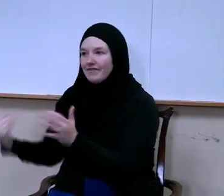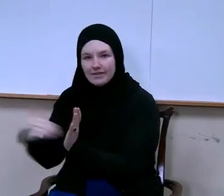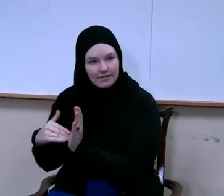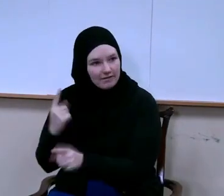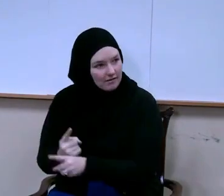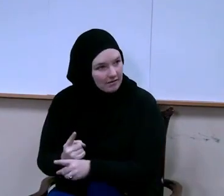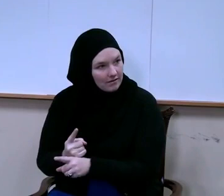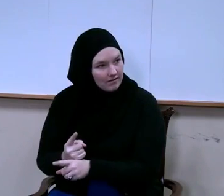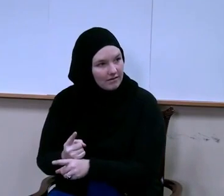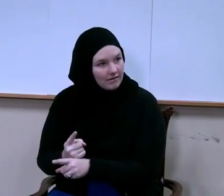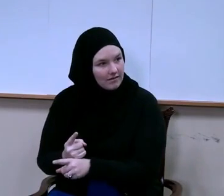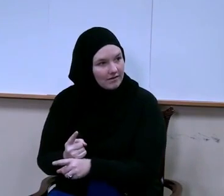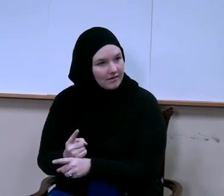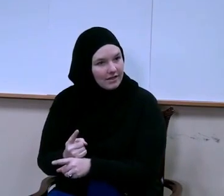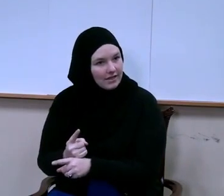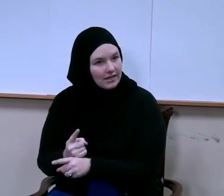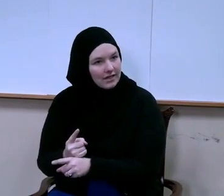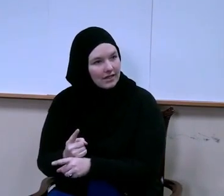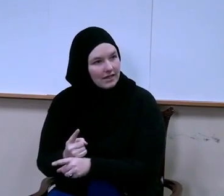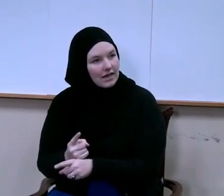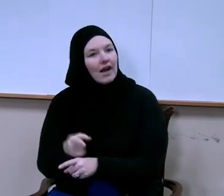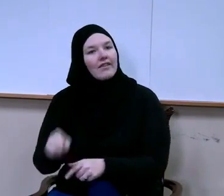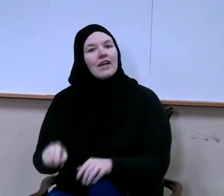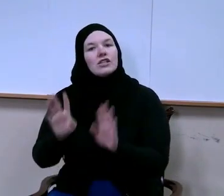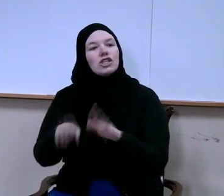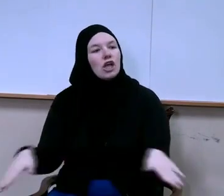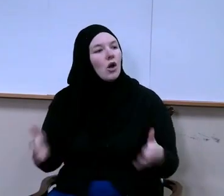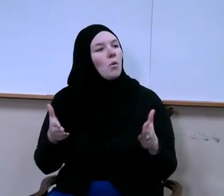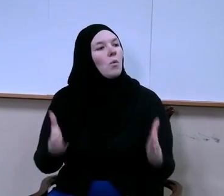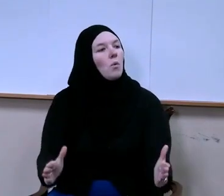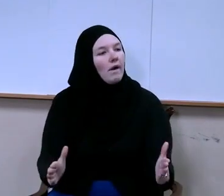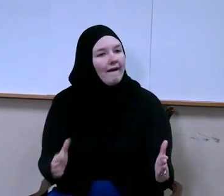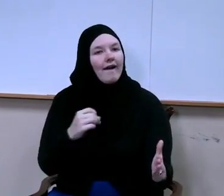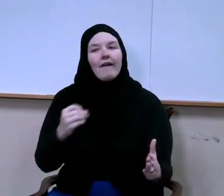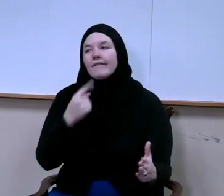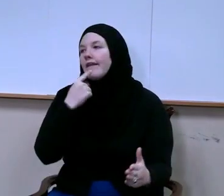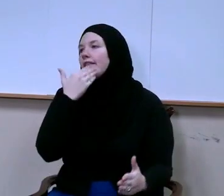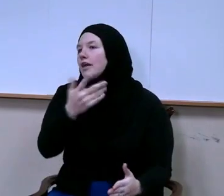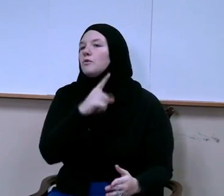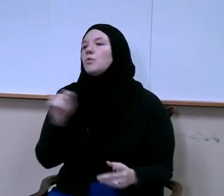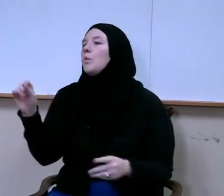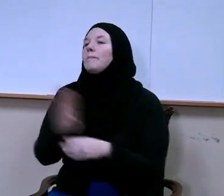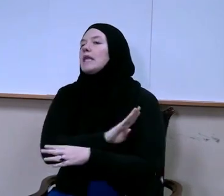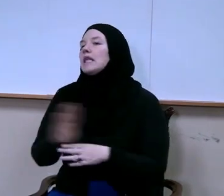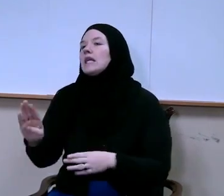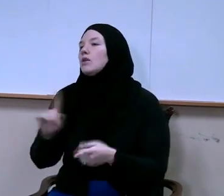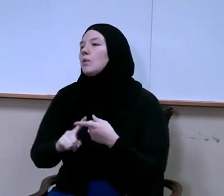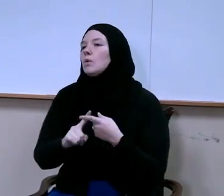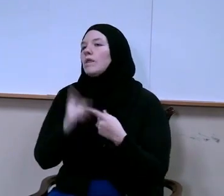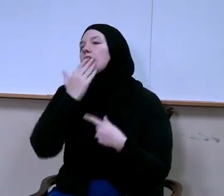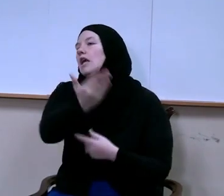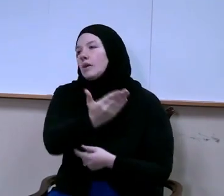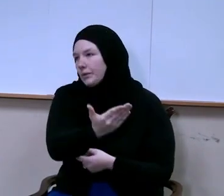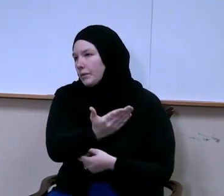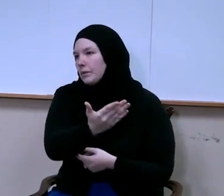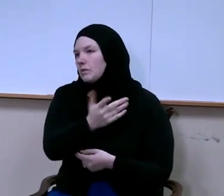goes. That is a child's way of expressing thank you, because he is too busy with the toy to thank